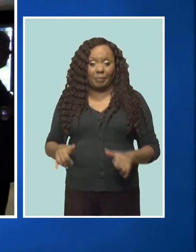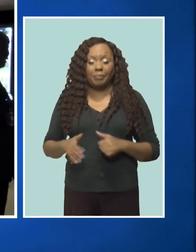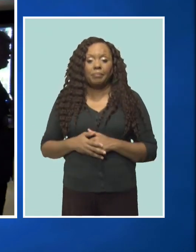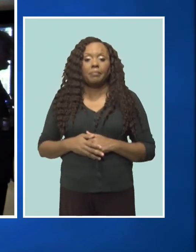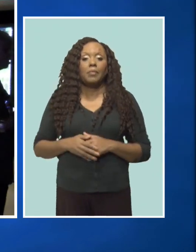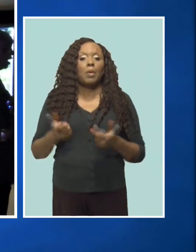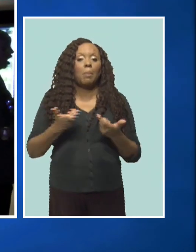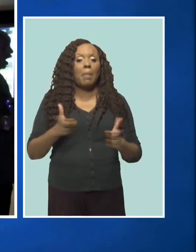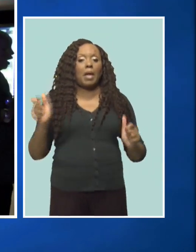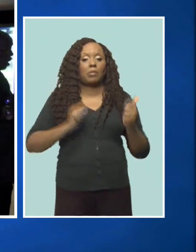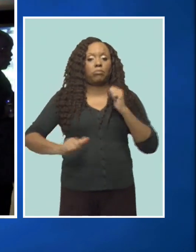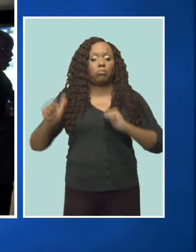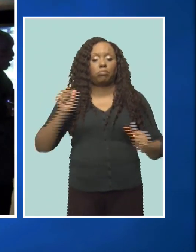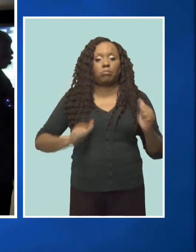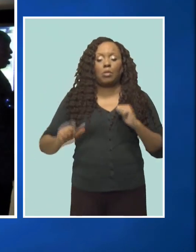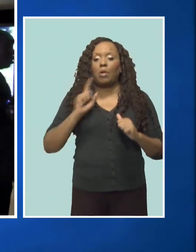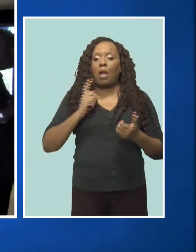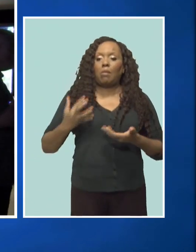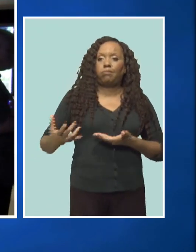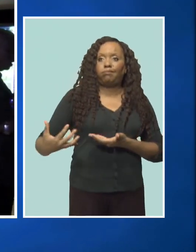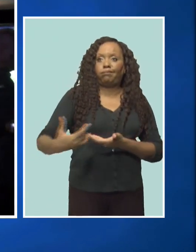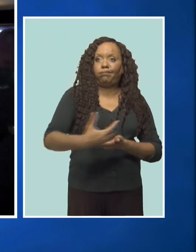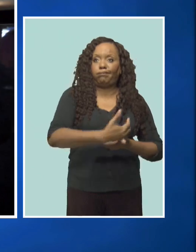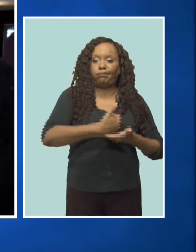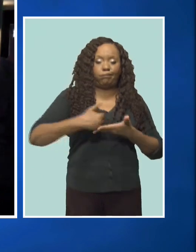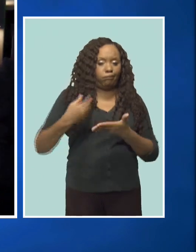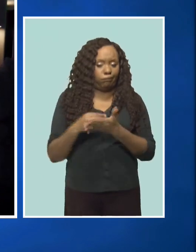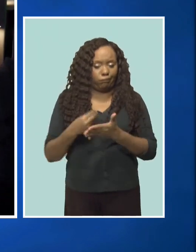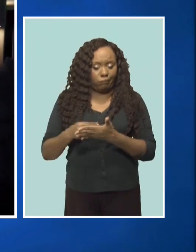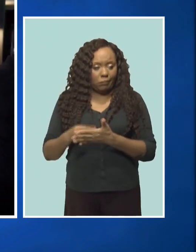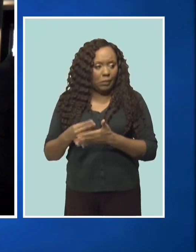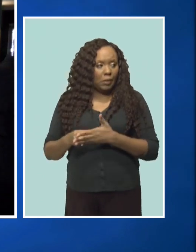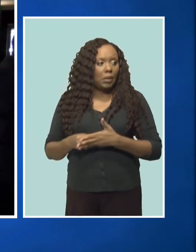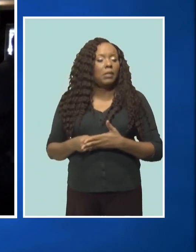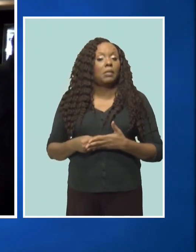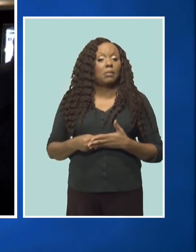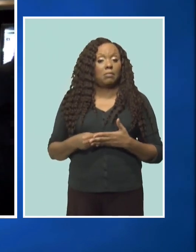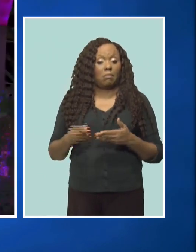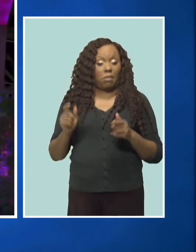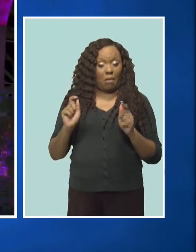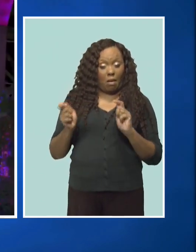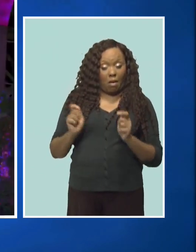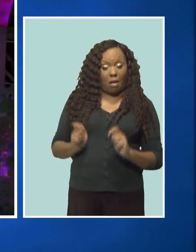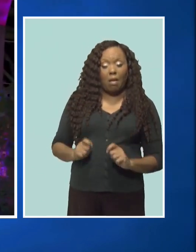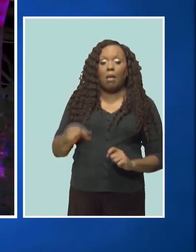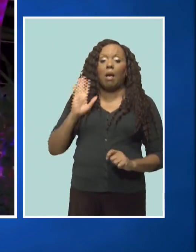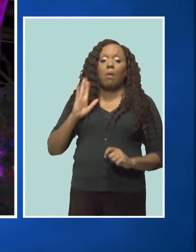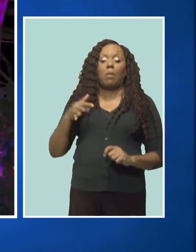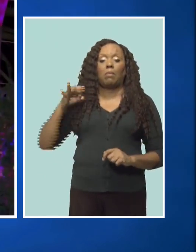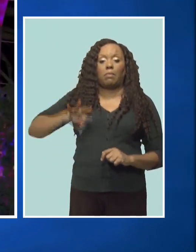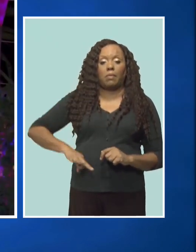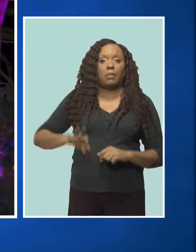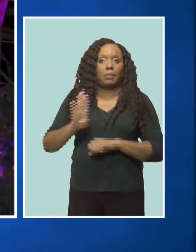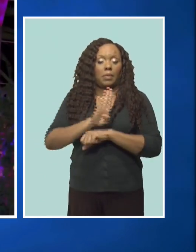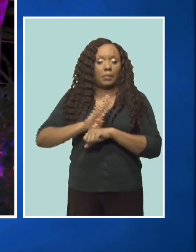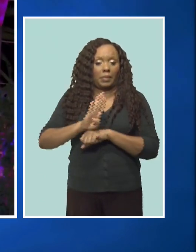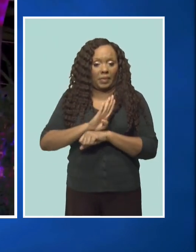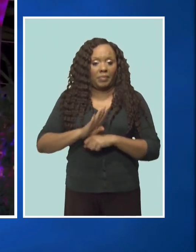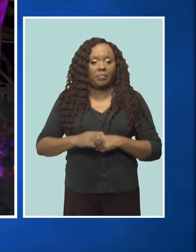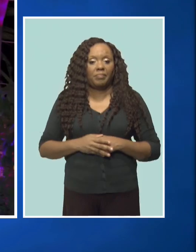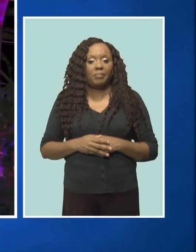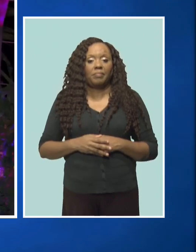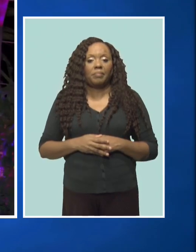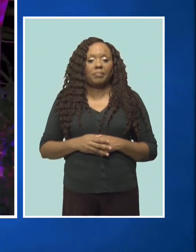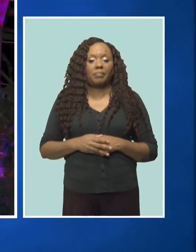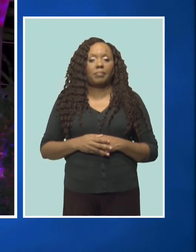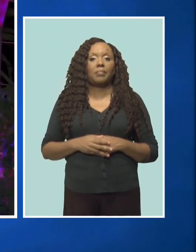like these create significant revenue for countries, and with some fine-tuning, he believes it can do the same for Barbados. He also explains